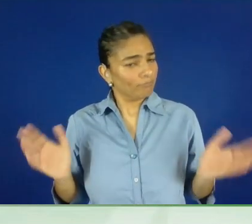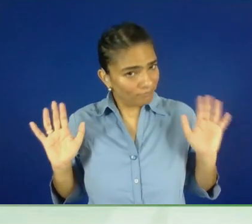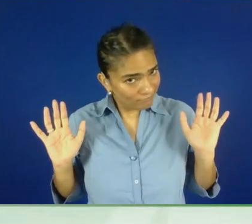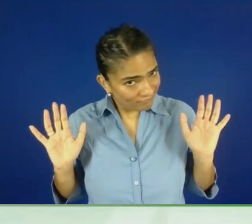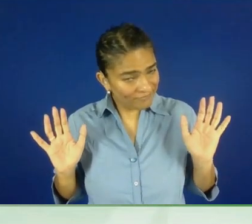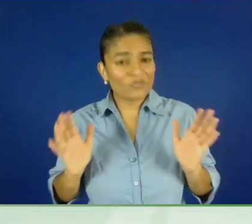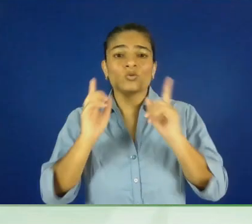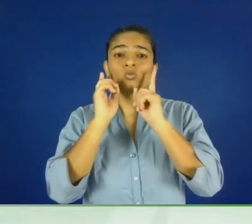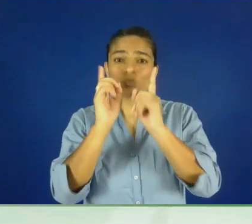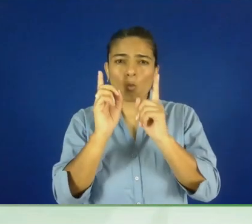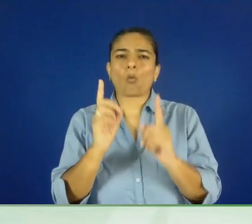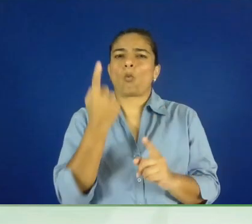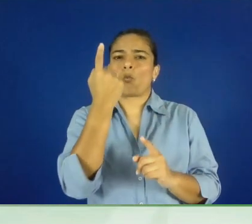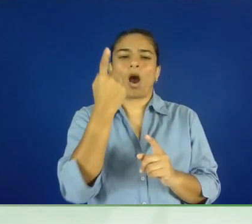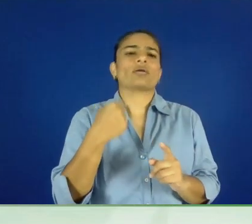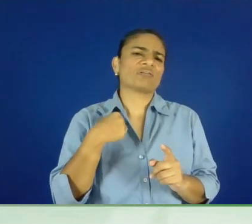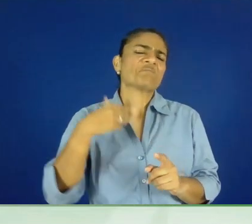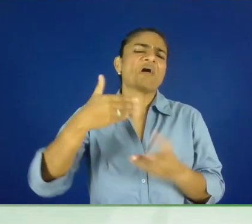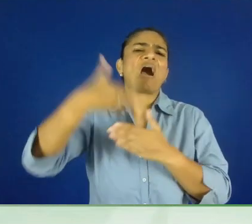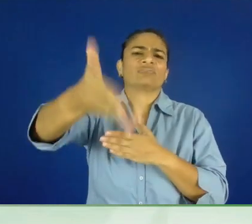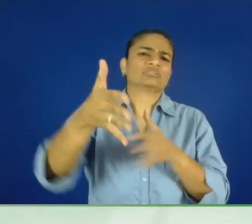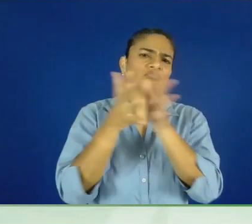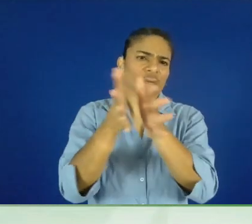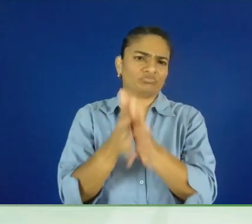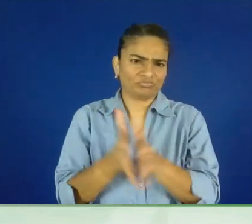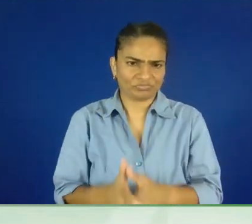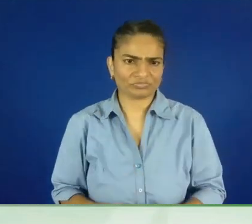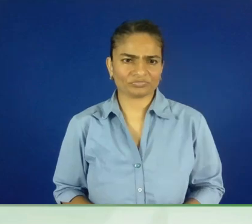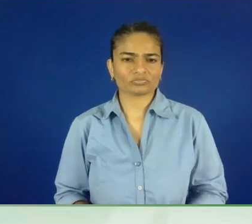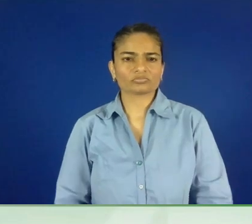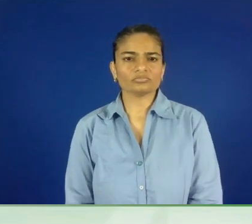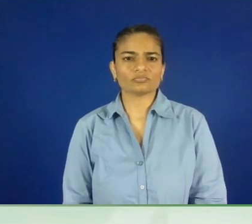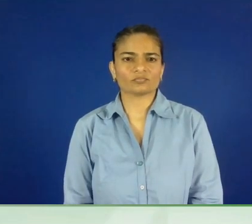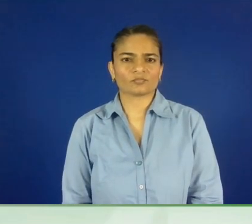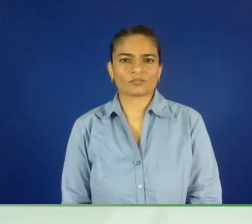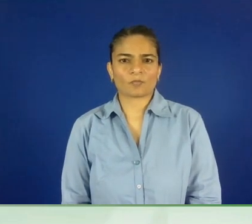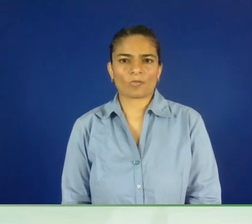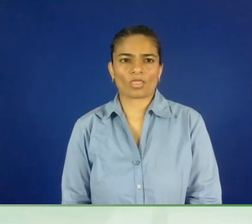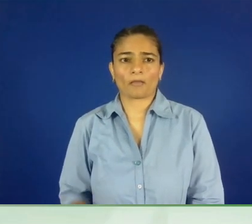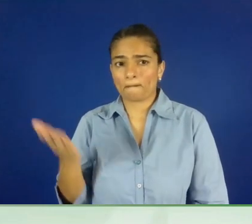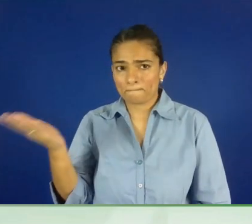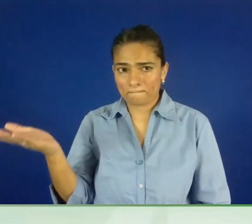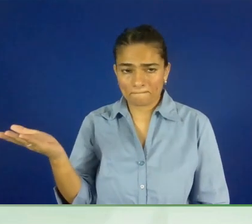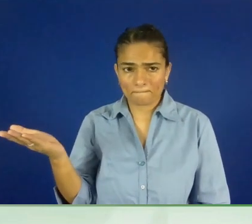things to say later. Oh, good. Okay. Chris. I'm going to go down the more techno-optimist route. Sorry, Susan. We're going to come on to that next, so this is a